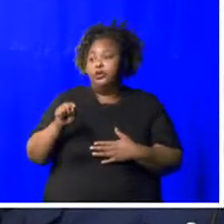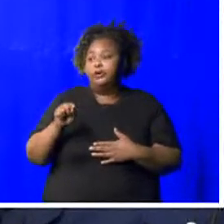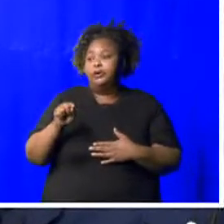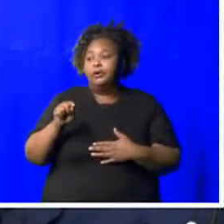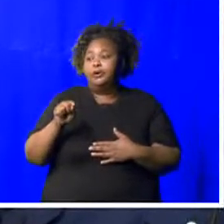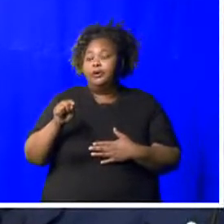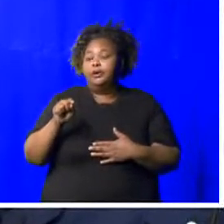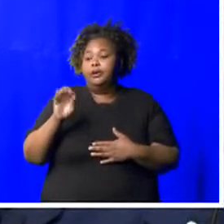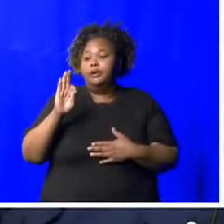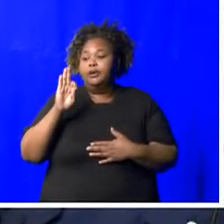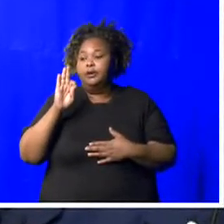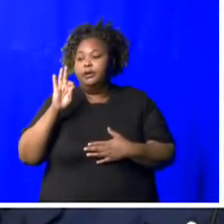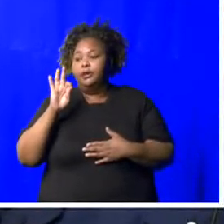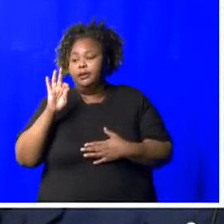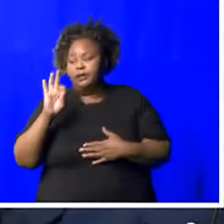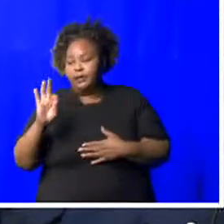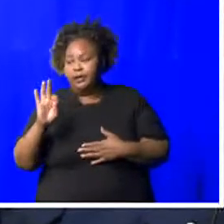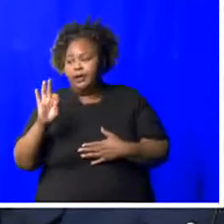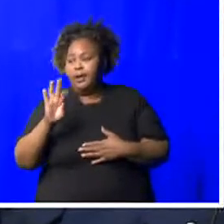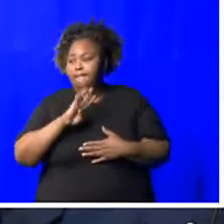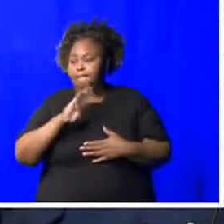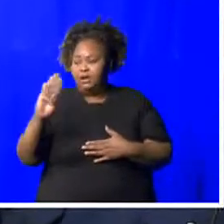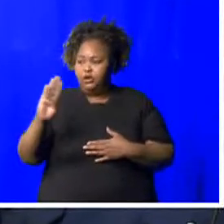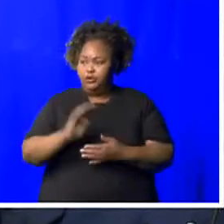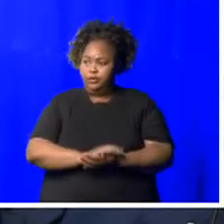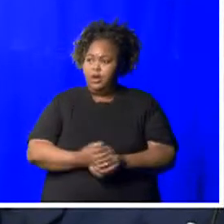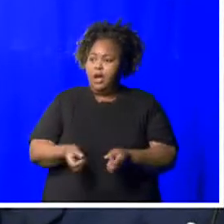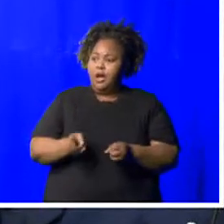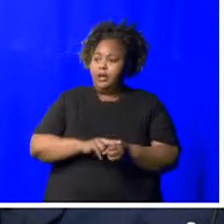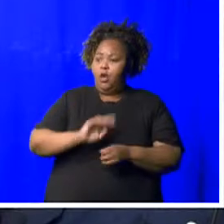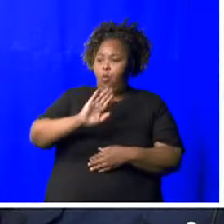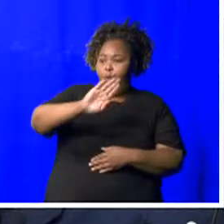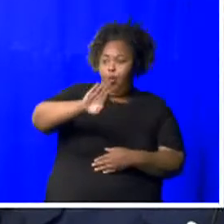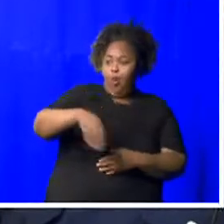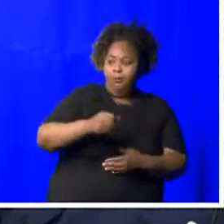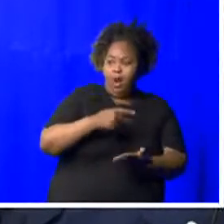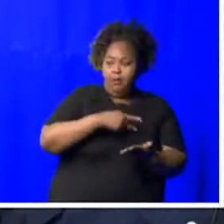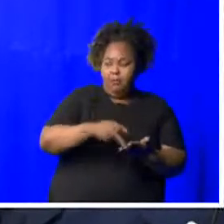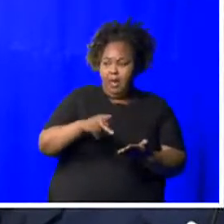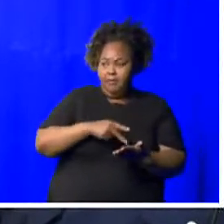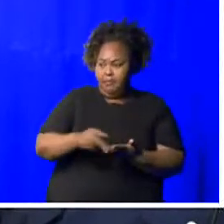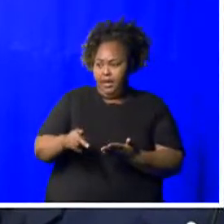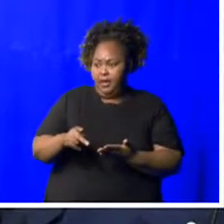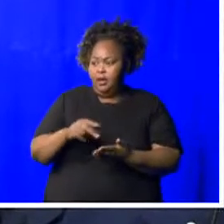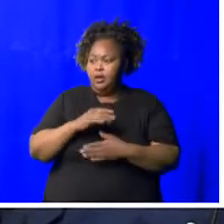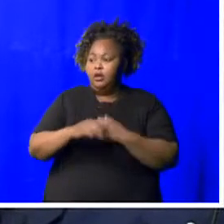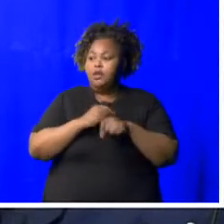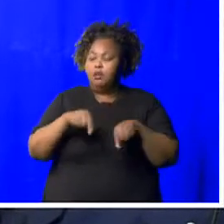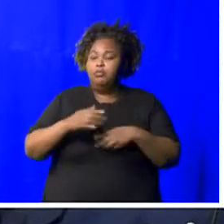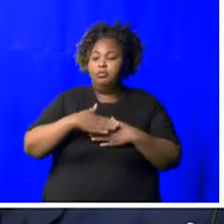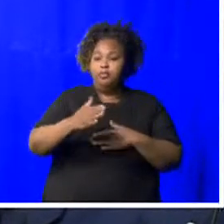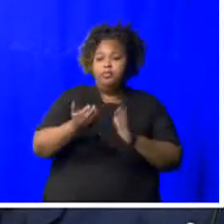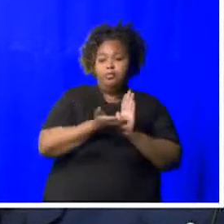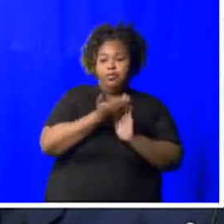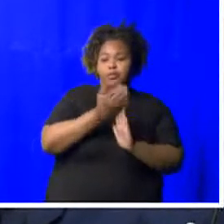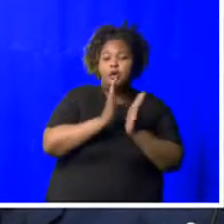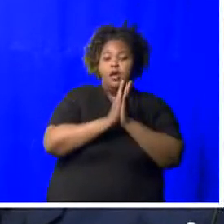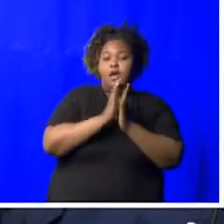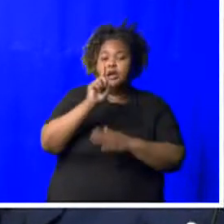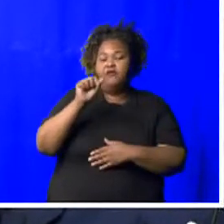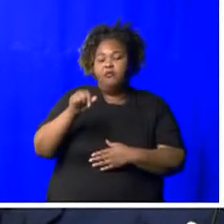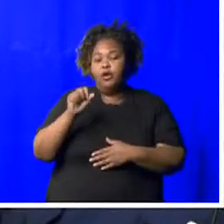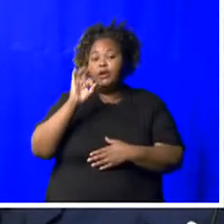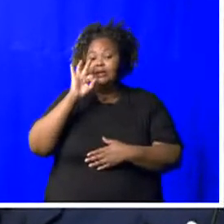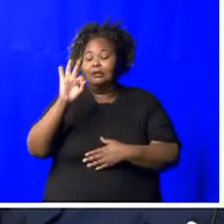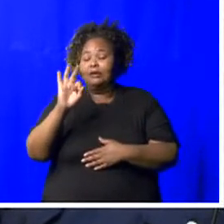billion emalangeni. The total expenditure for 2024-2025 reviews for an increase of